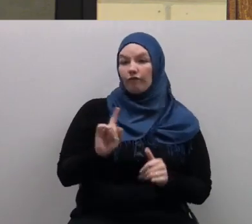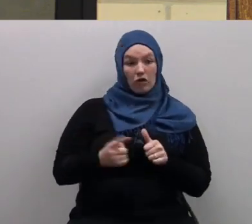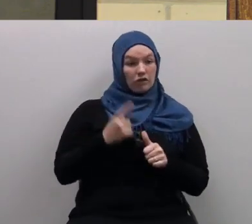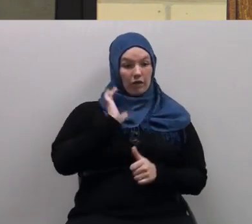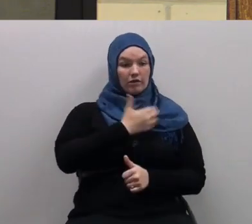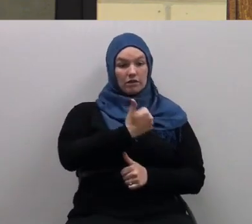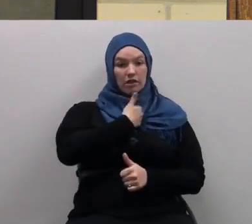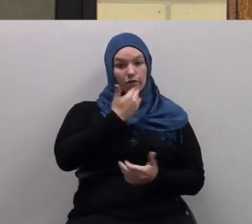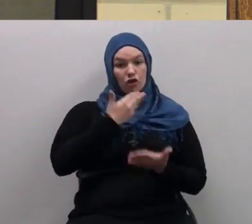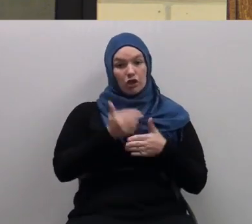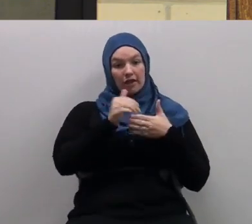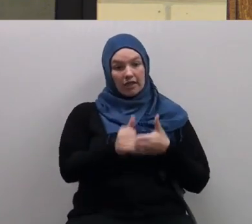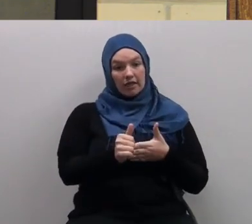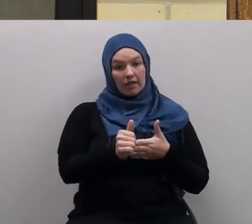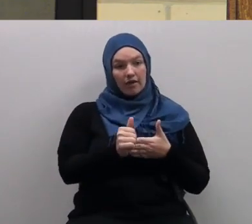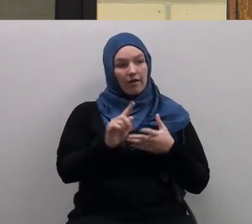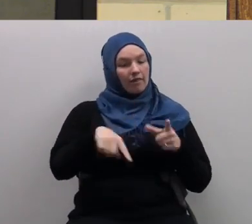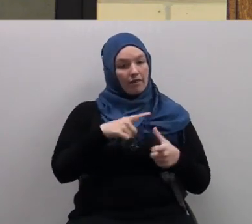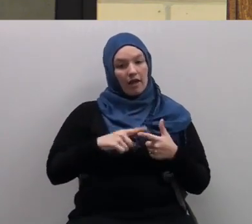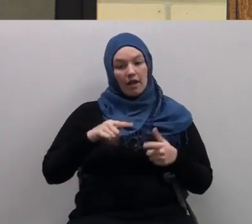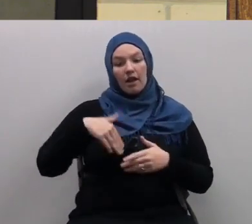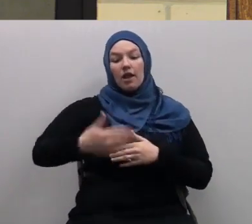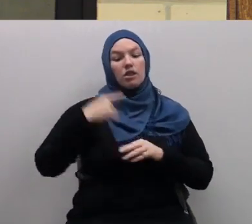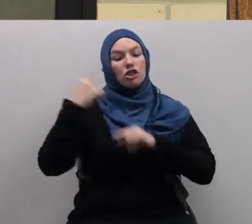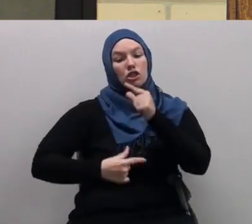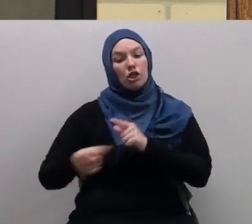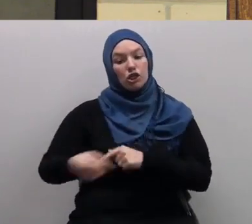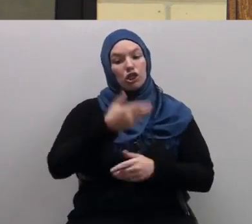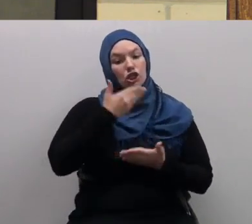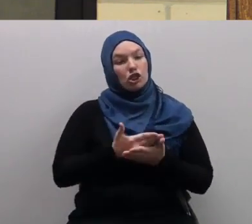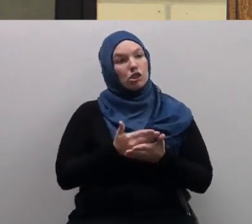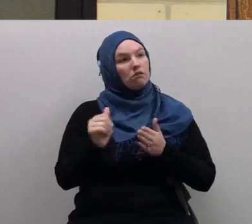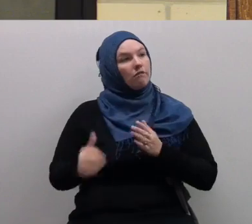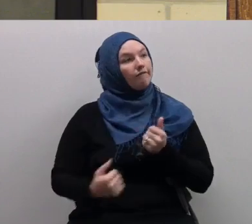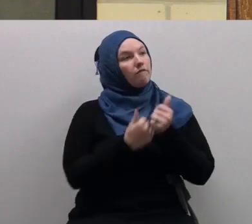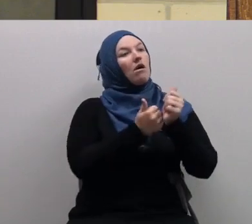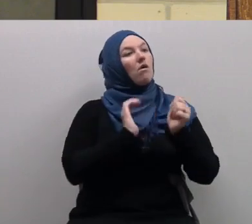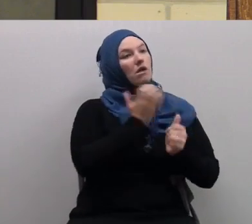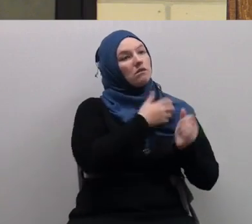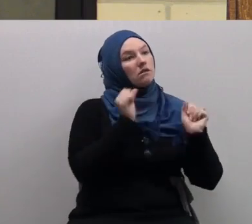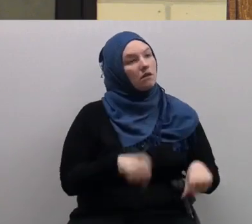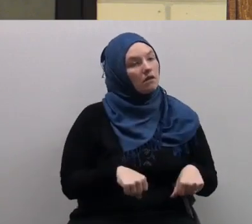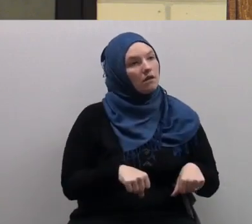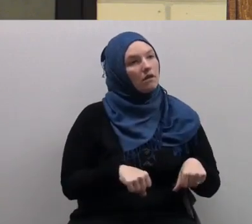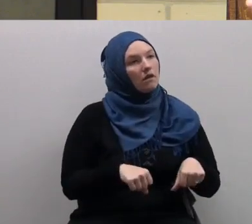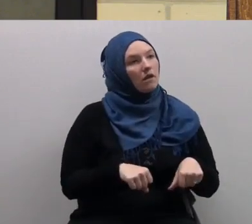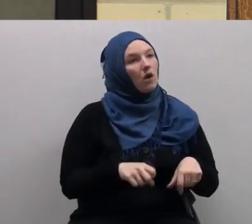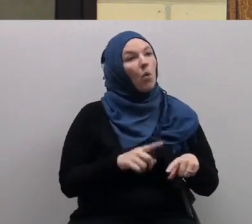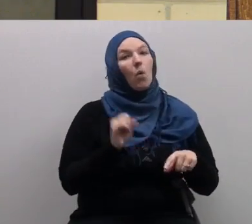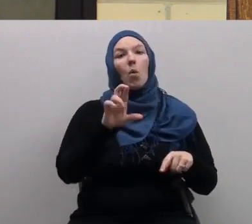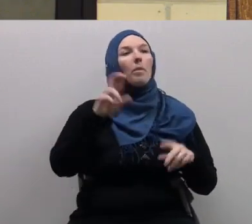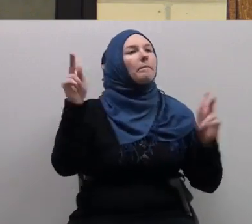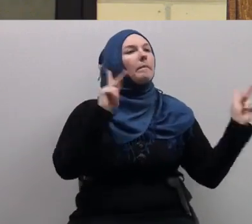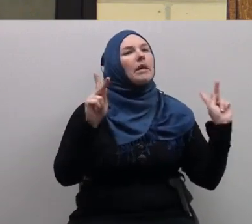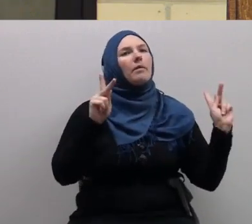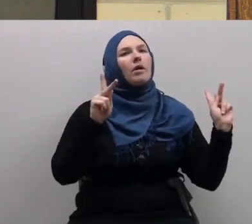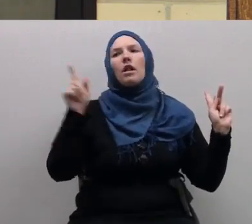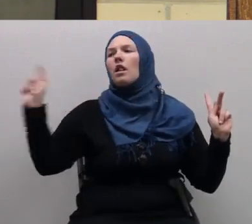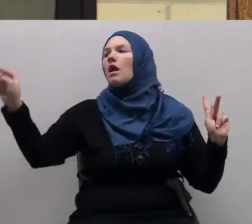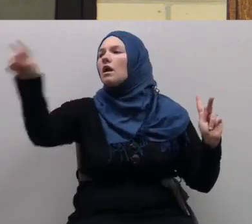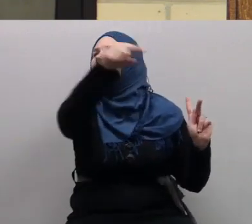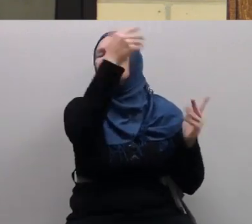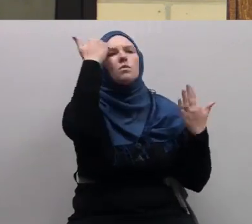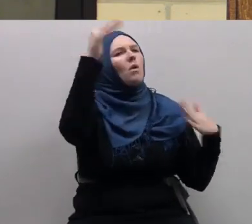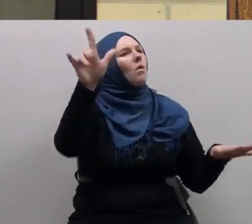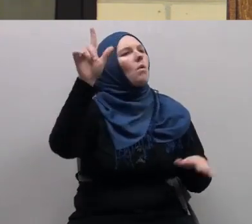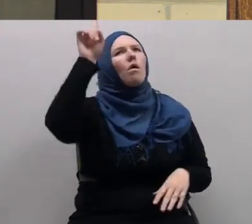ourselves and our next following generation, second for people who do not know Allah,